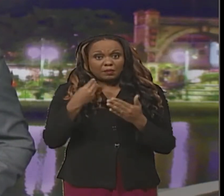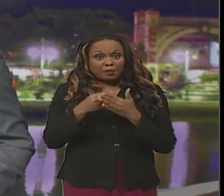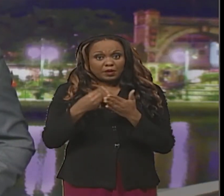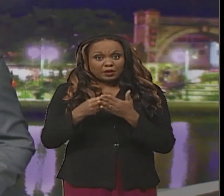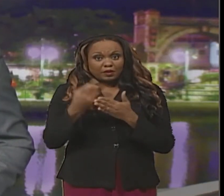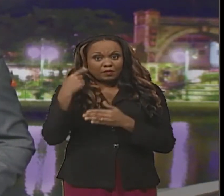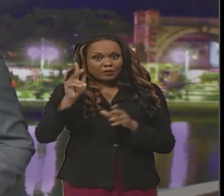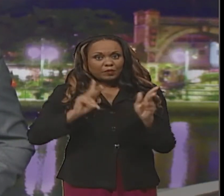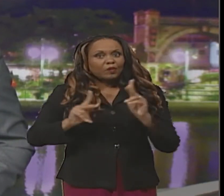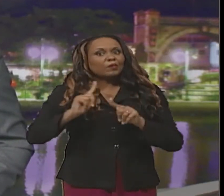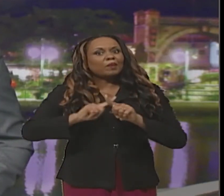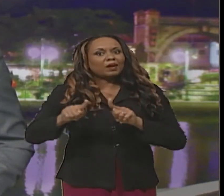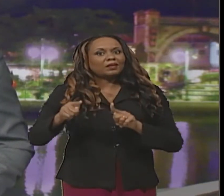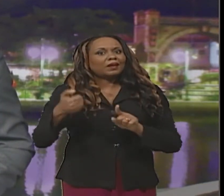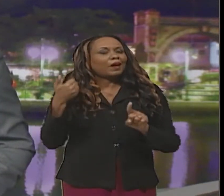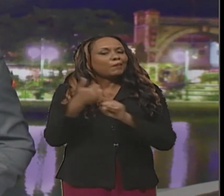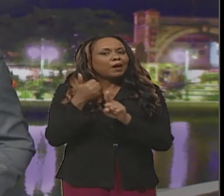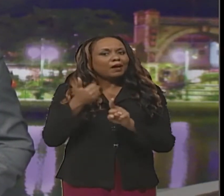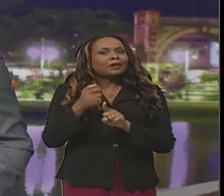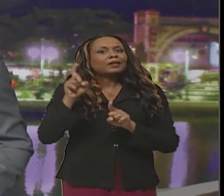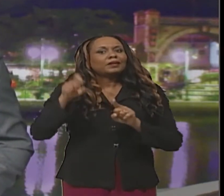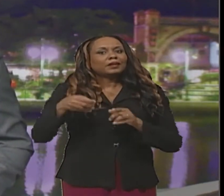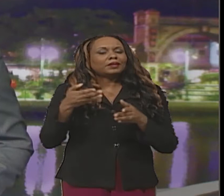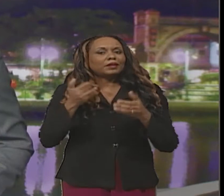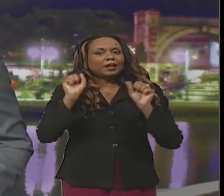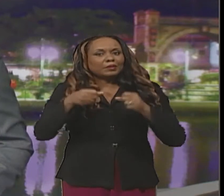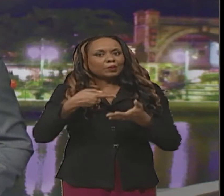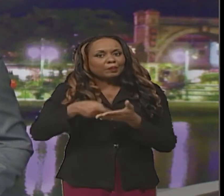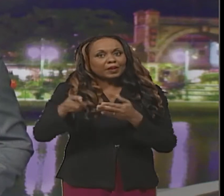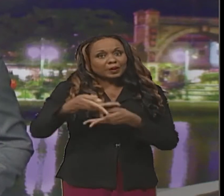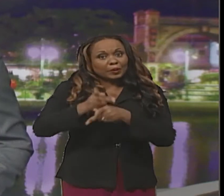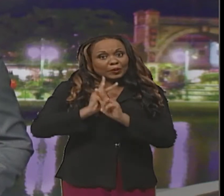customers' ability to service their loans.